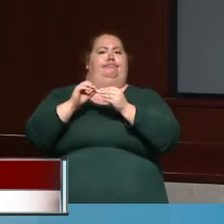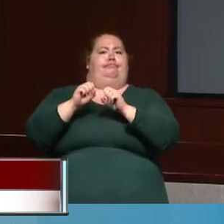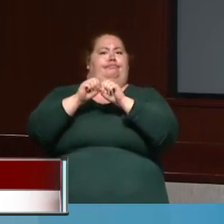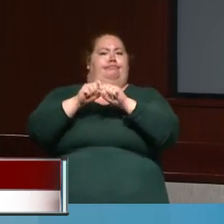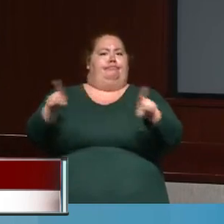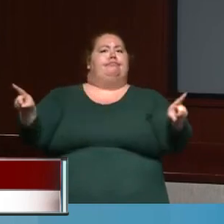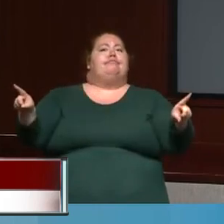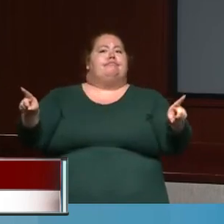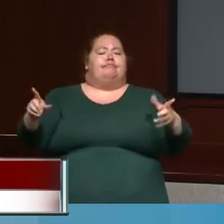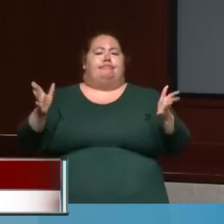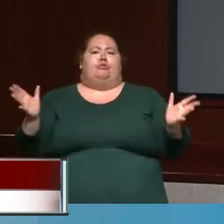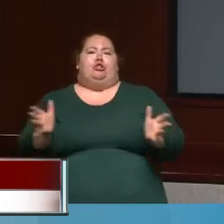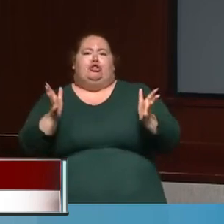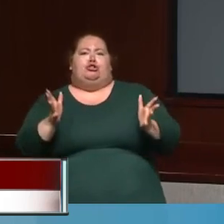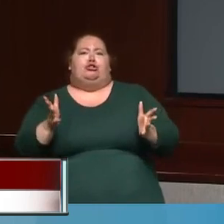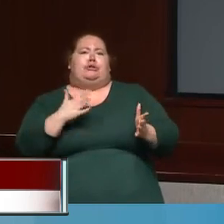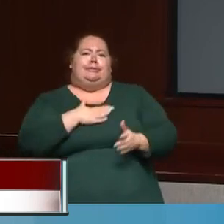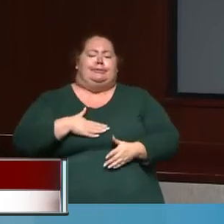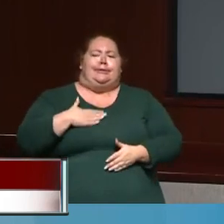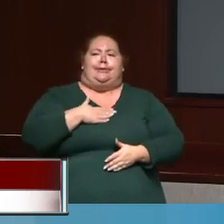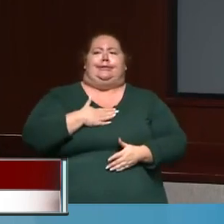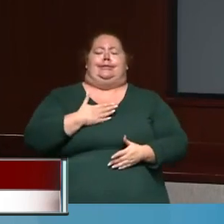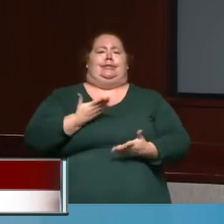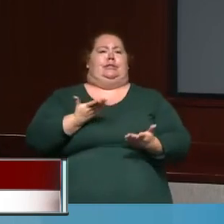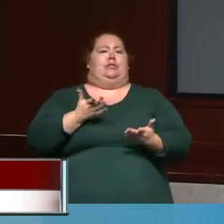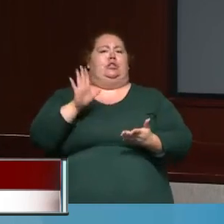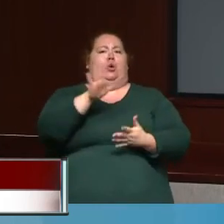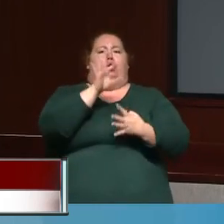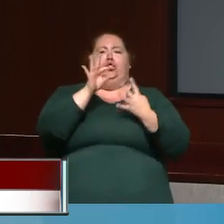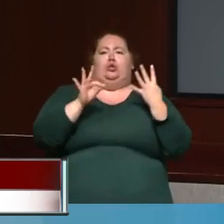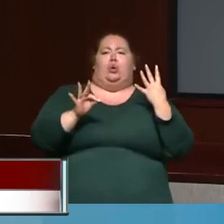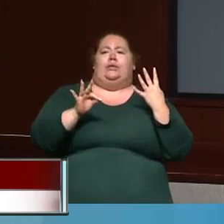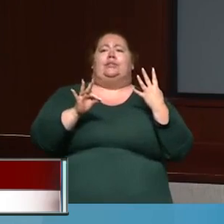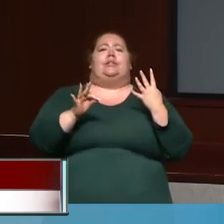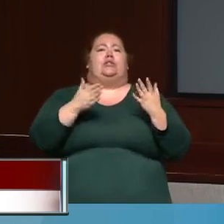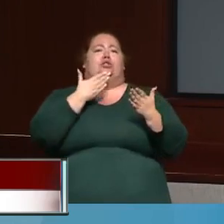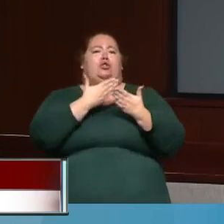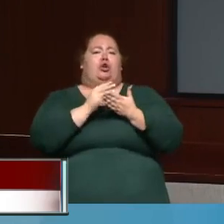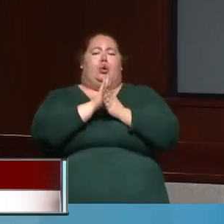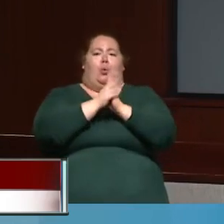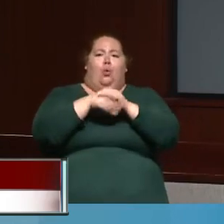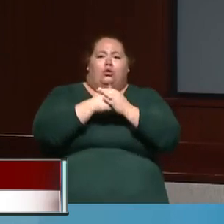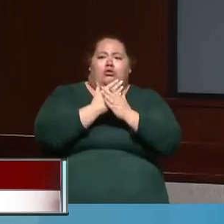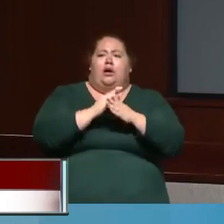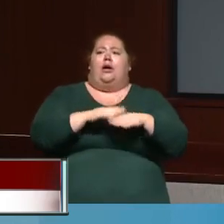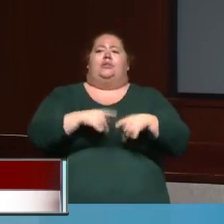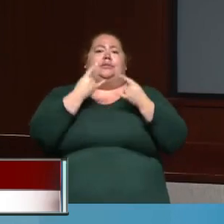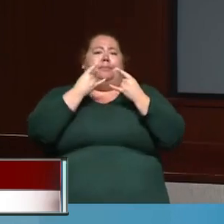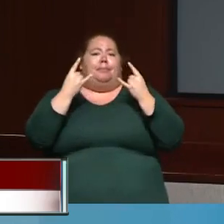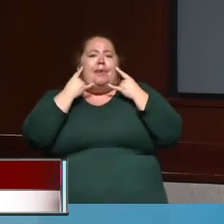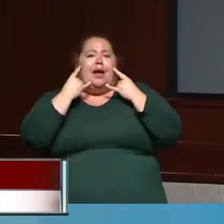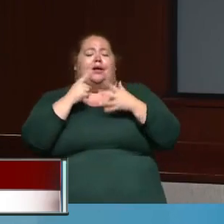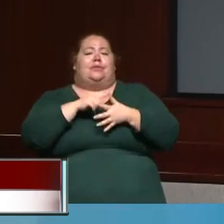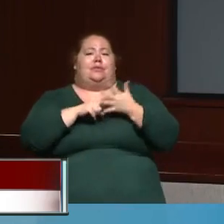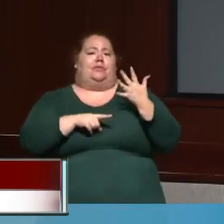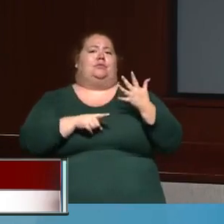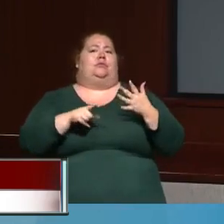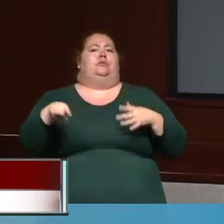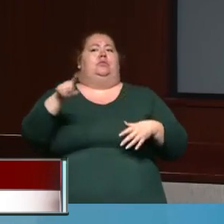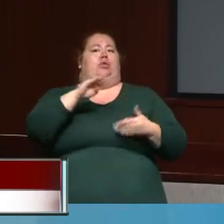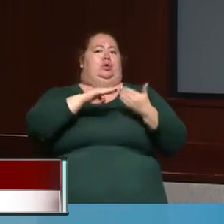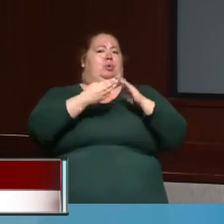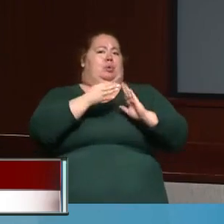to practice good, make good public health choices, our residents continuing to make good public